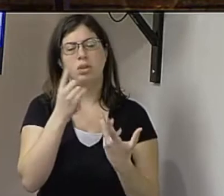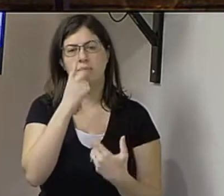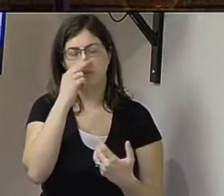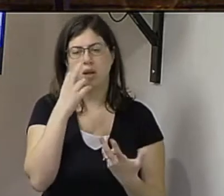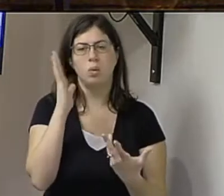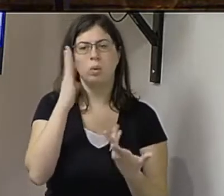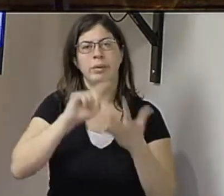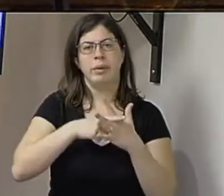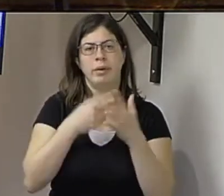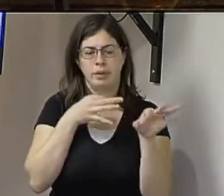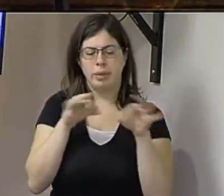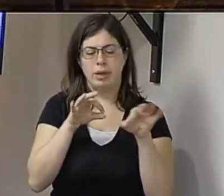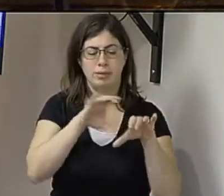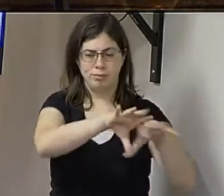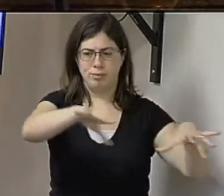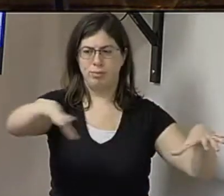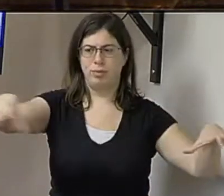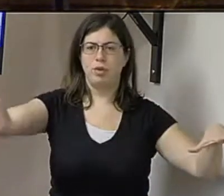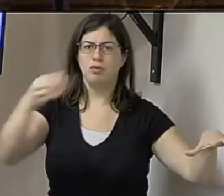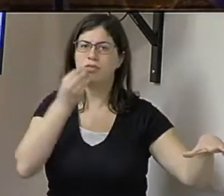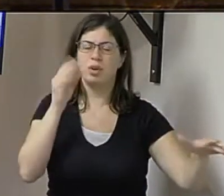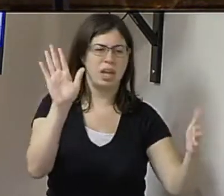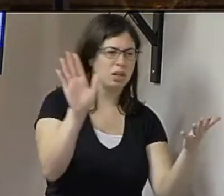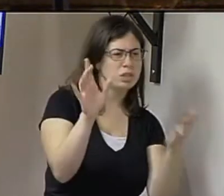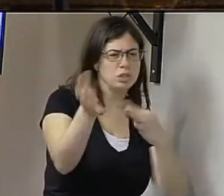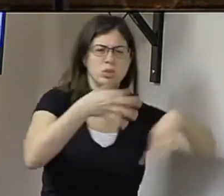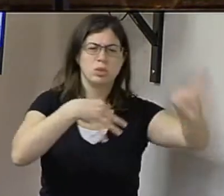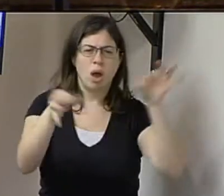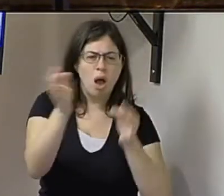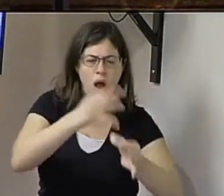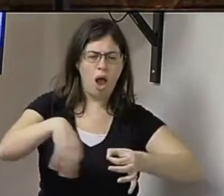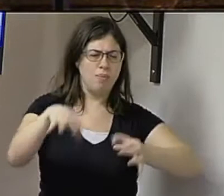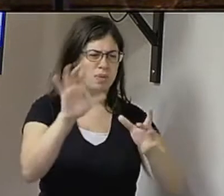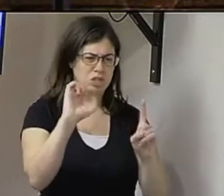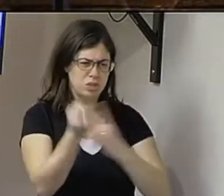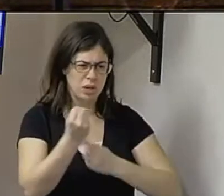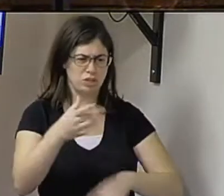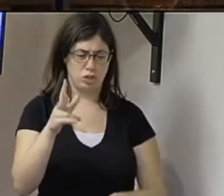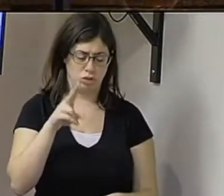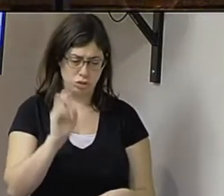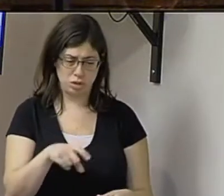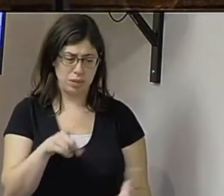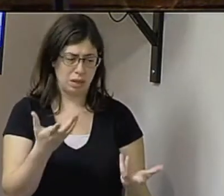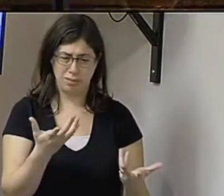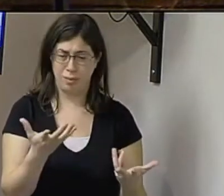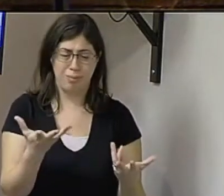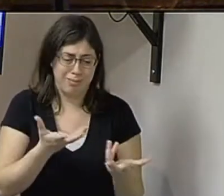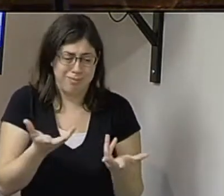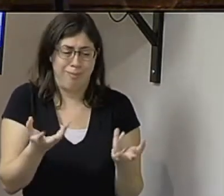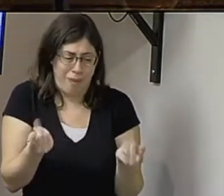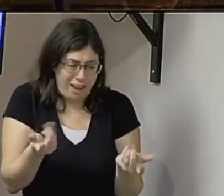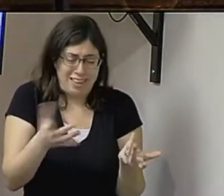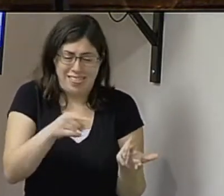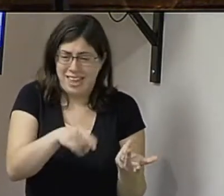going to begin explaining this banquet, and he paints it as this crazy over the top scene, and you're supposed to kind of be laughing at these people because you're reading